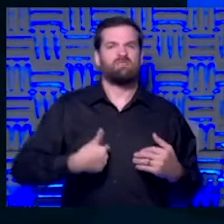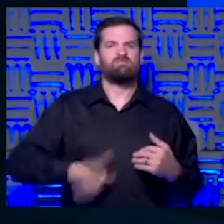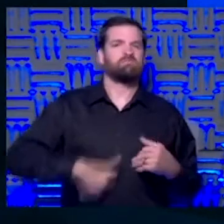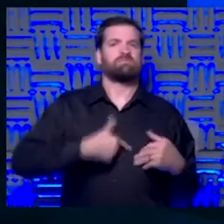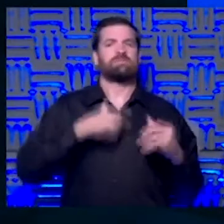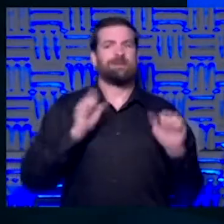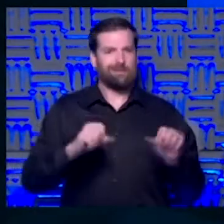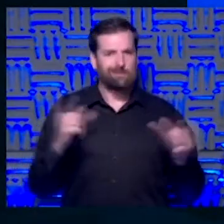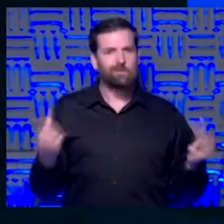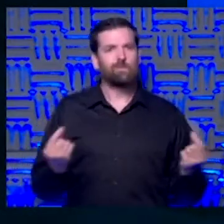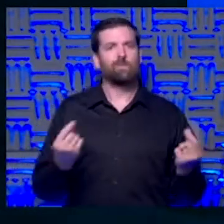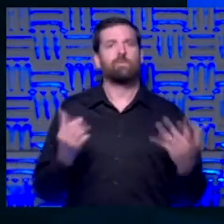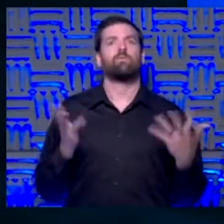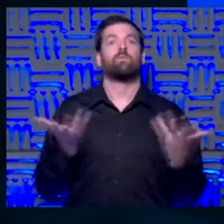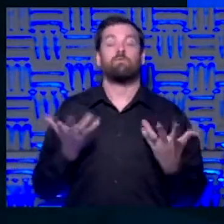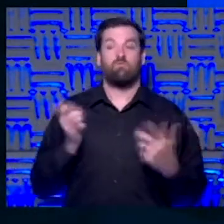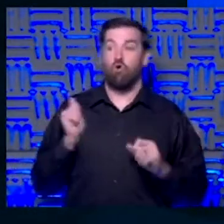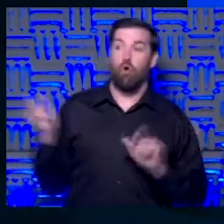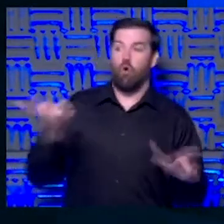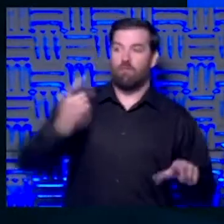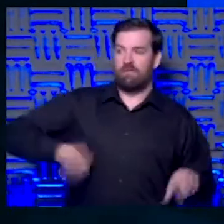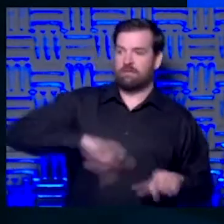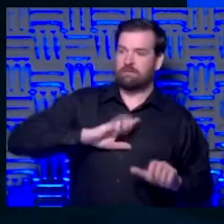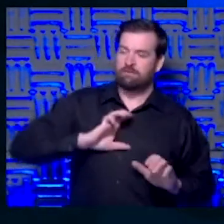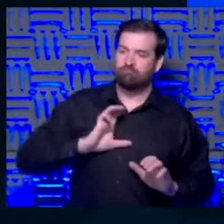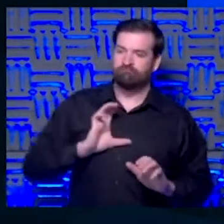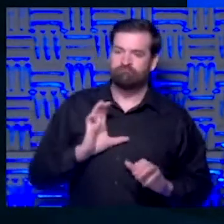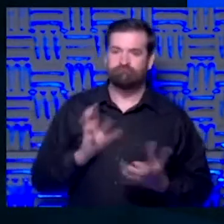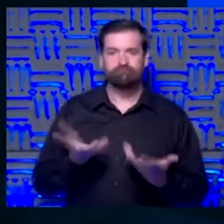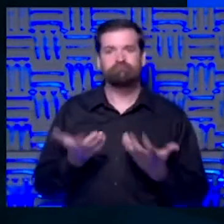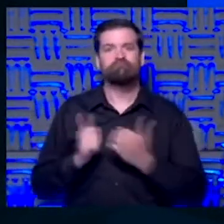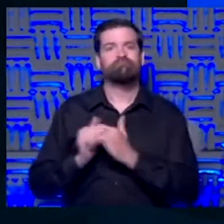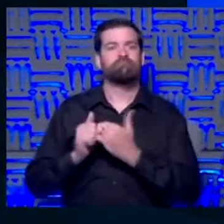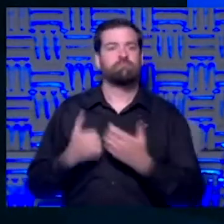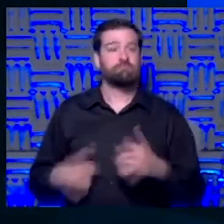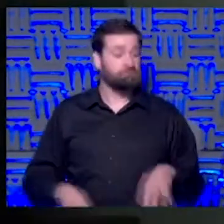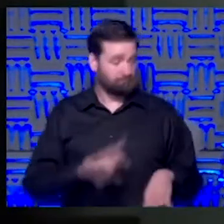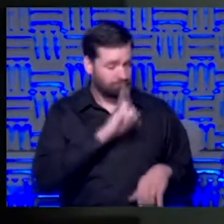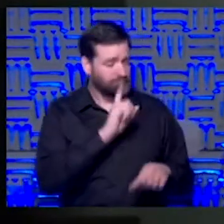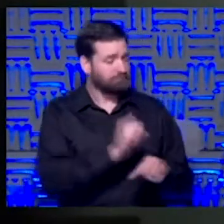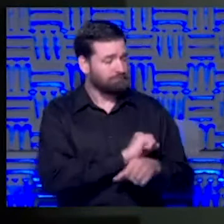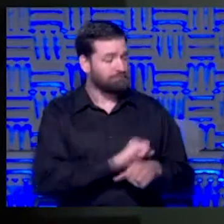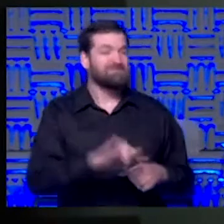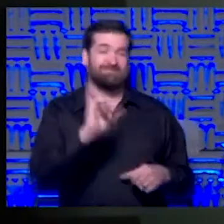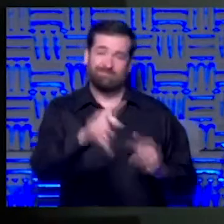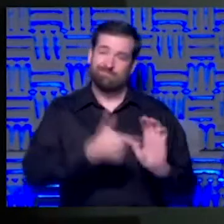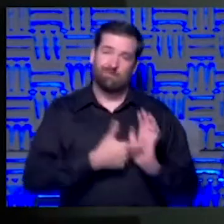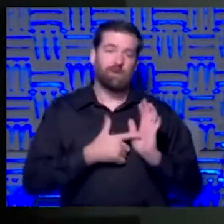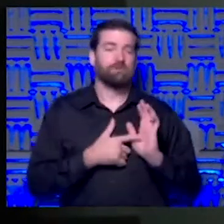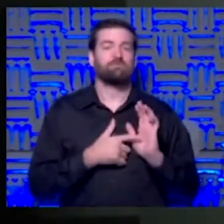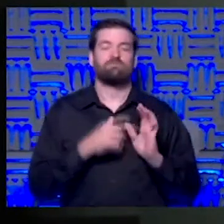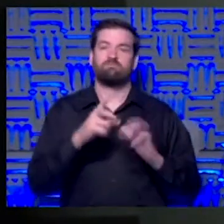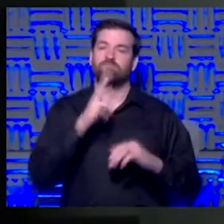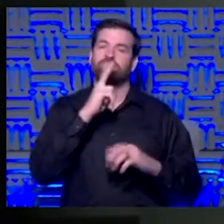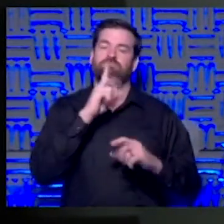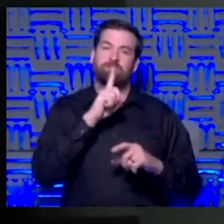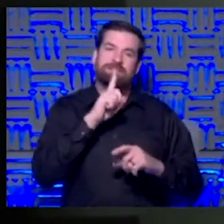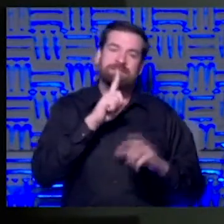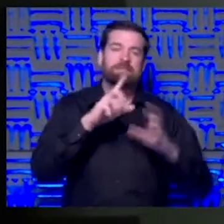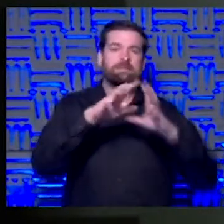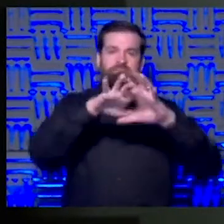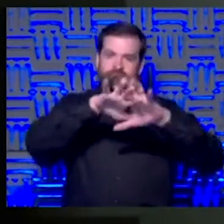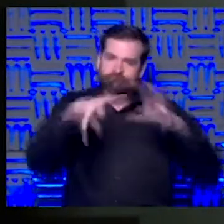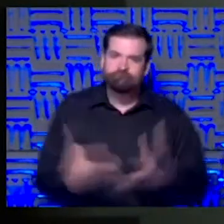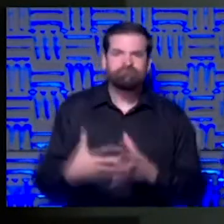doing in our communities to assist all of us together collectively? Definitely, because that is what it takes, is a very comprehensive approach for how we're able to